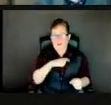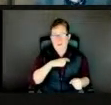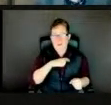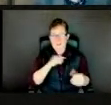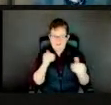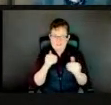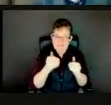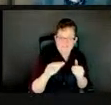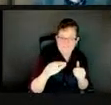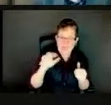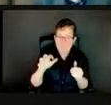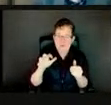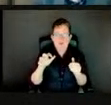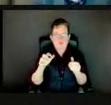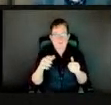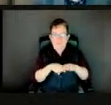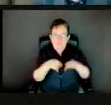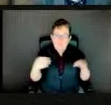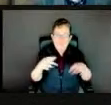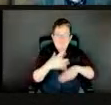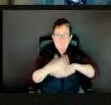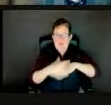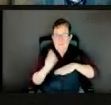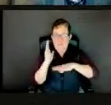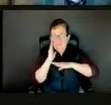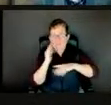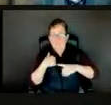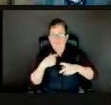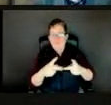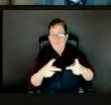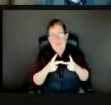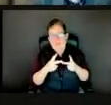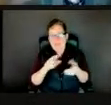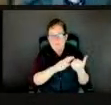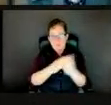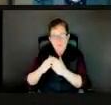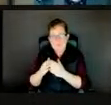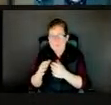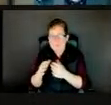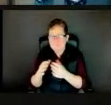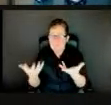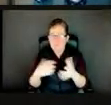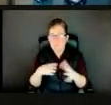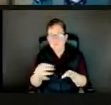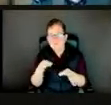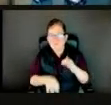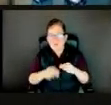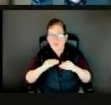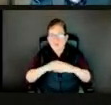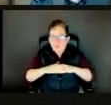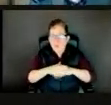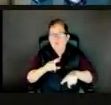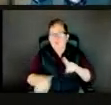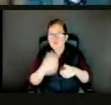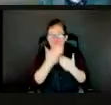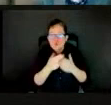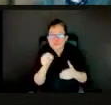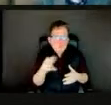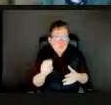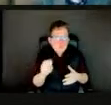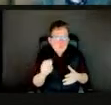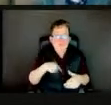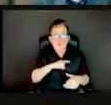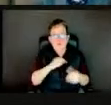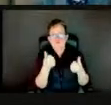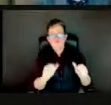as possible as a community. And this may be overly simplistic, but, you know, there's good news here. We're trying, but like, this is only